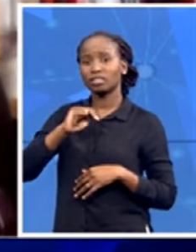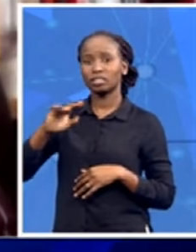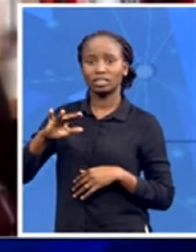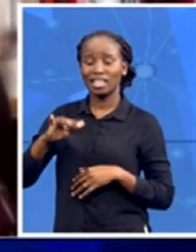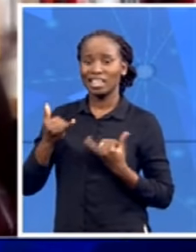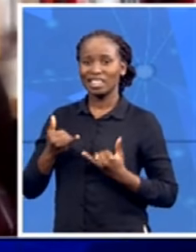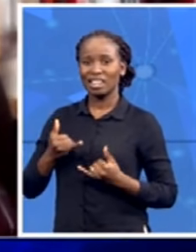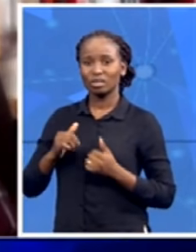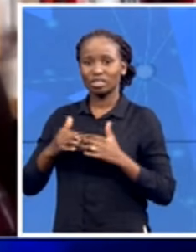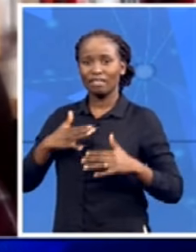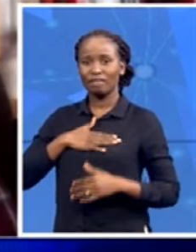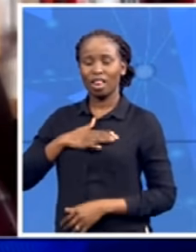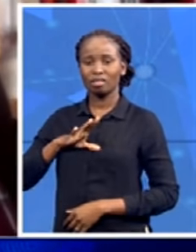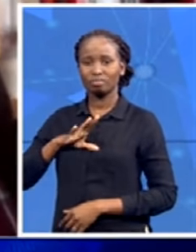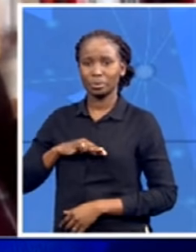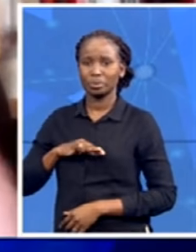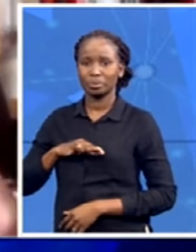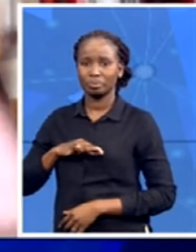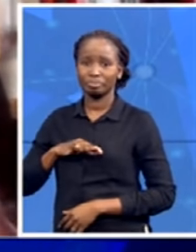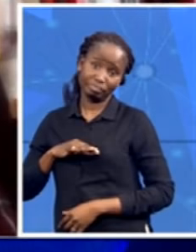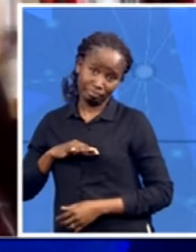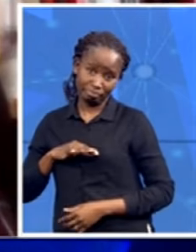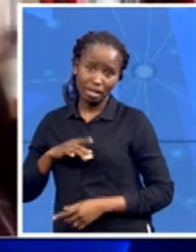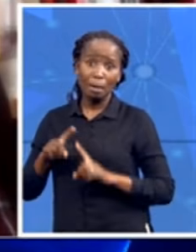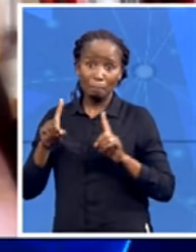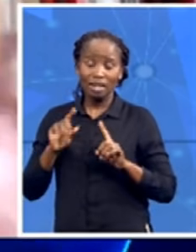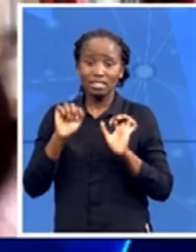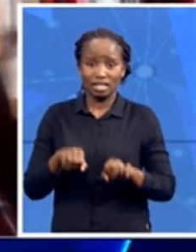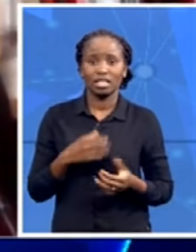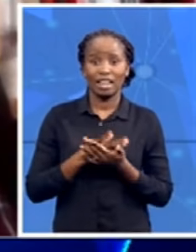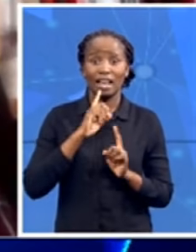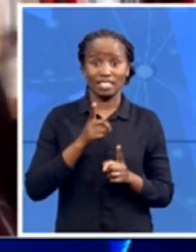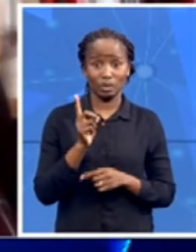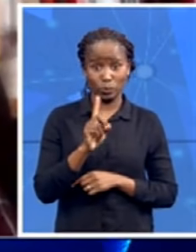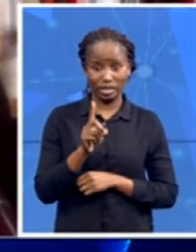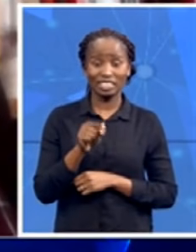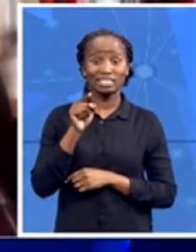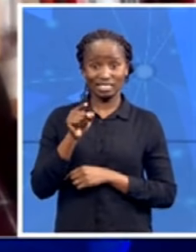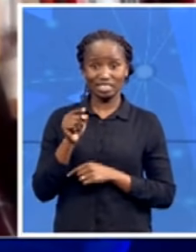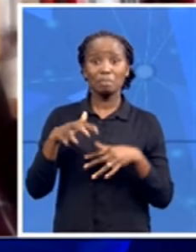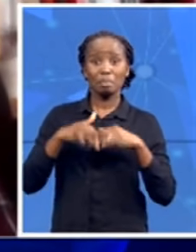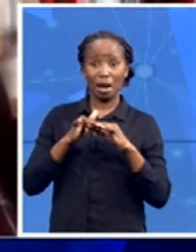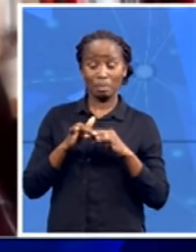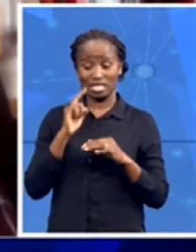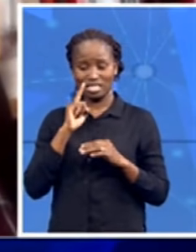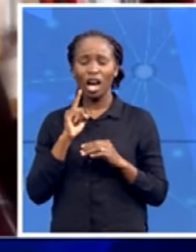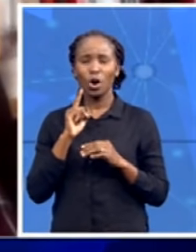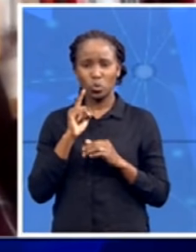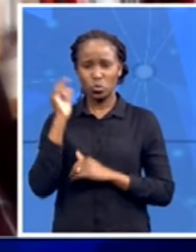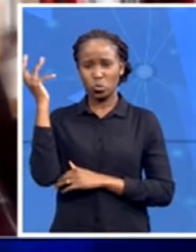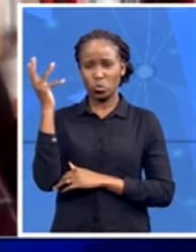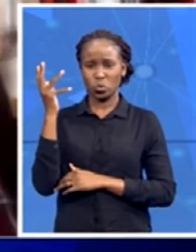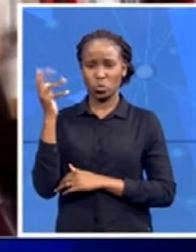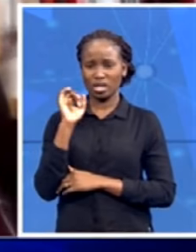again. But to answer your question, yes, I think the move was strategic. I think it was a clever move. But we shall see